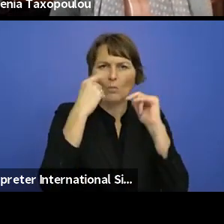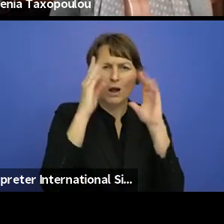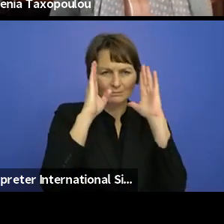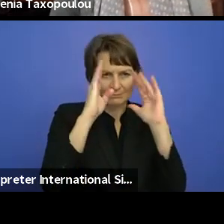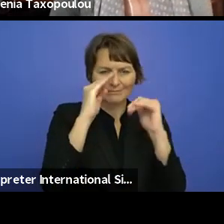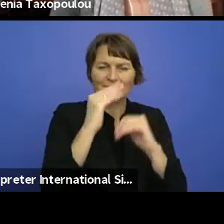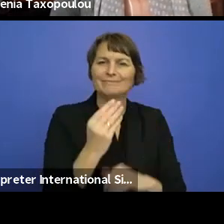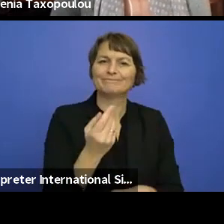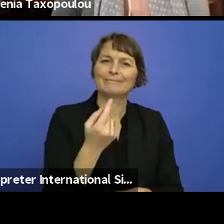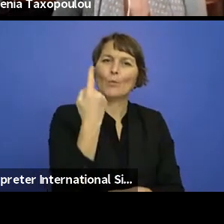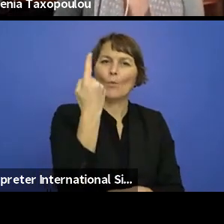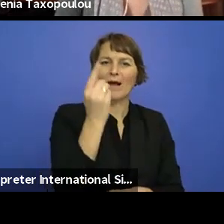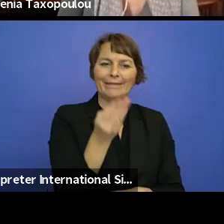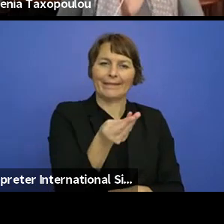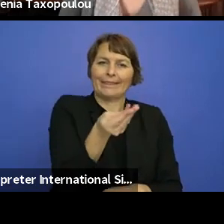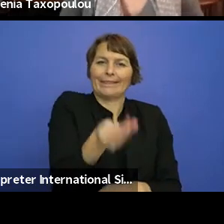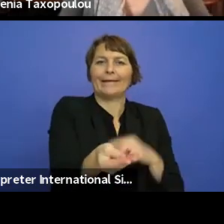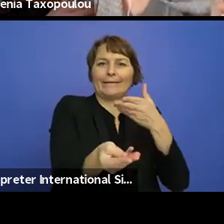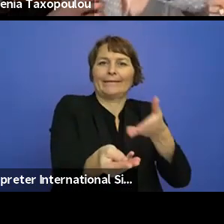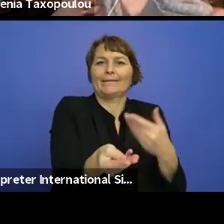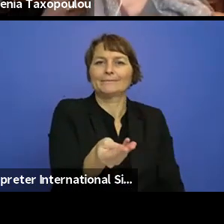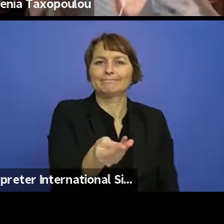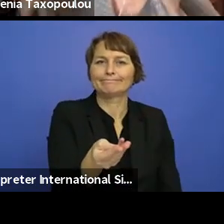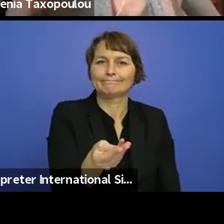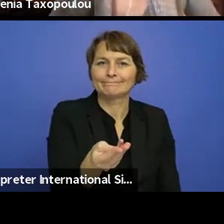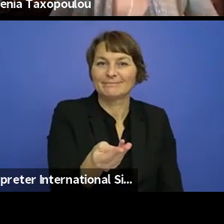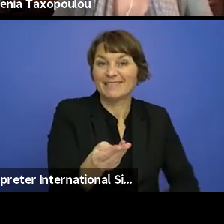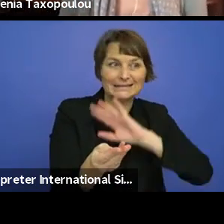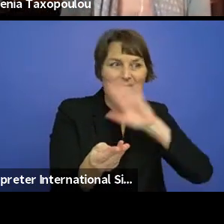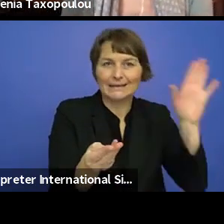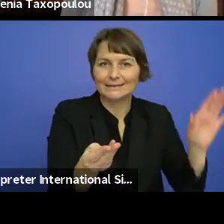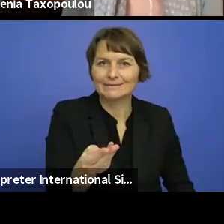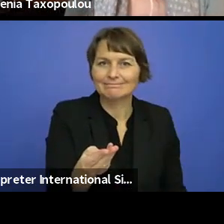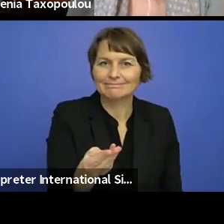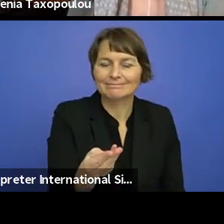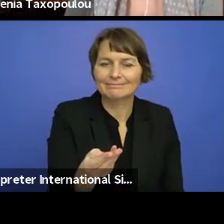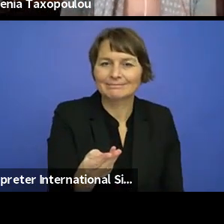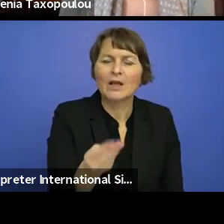are the out of the box thinkers, like, okay, let's give